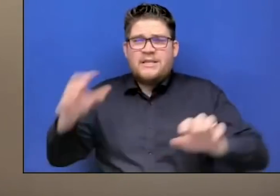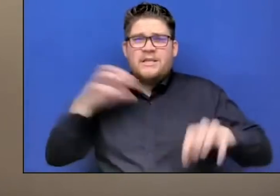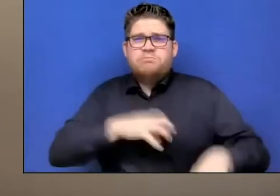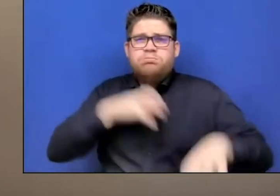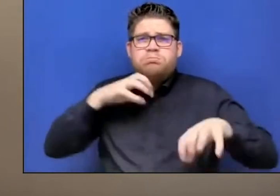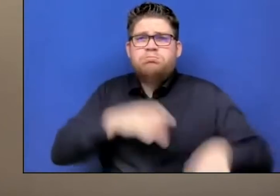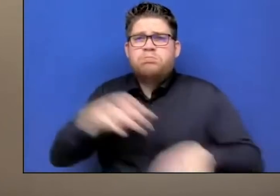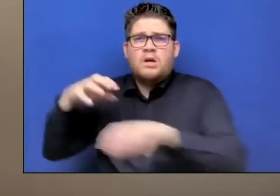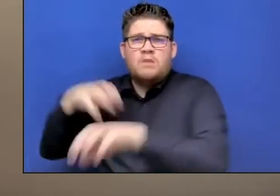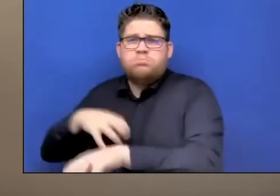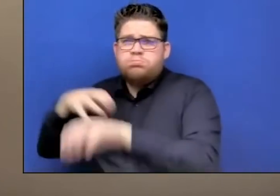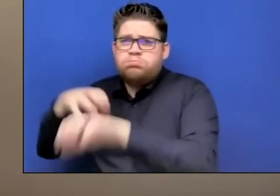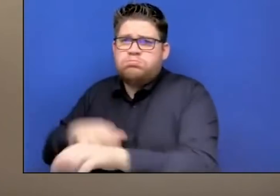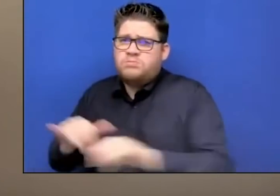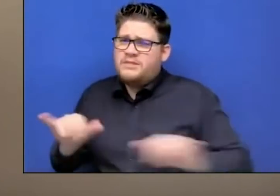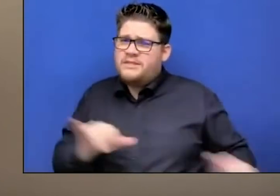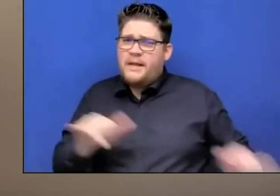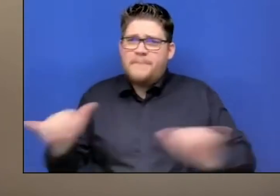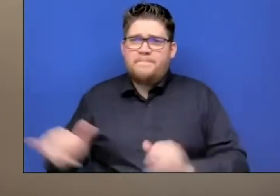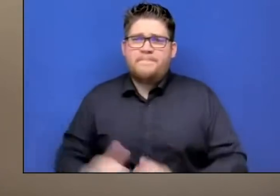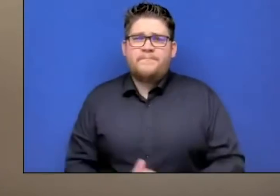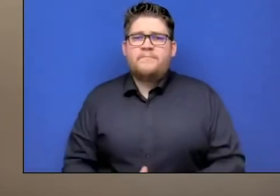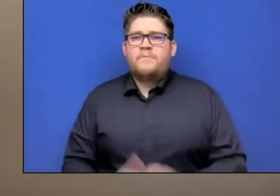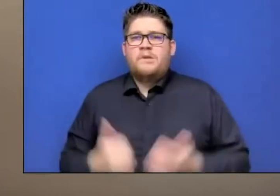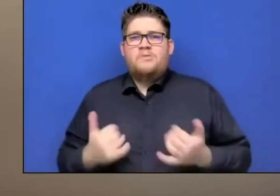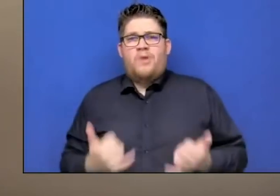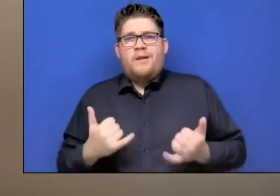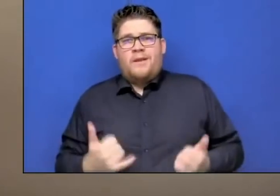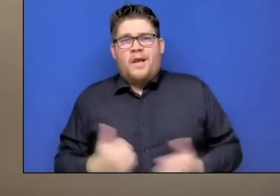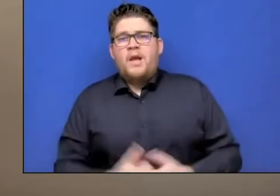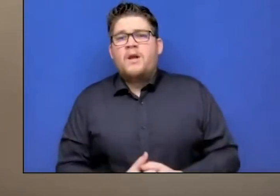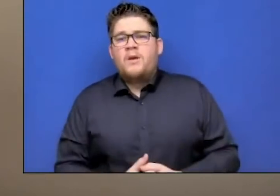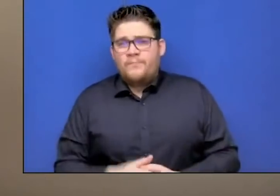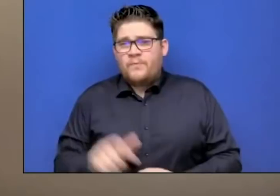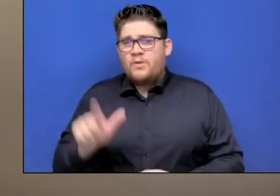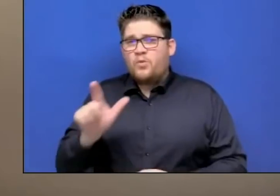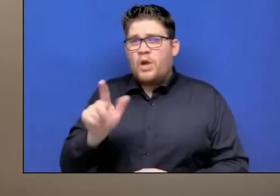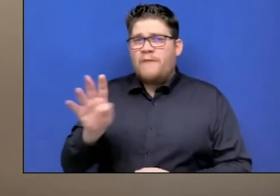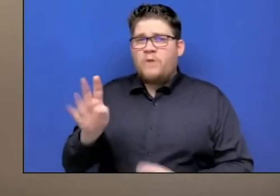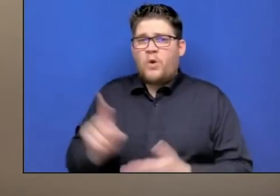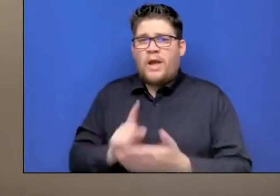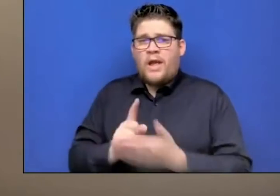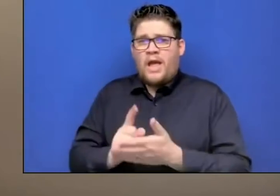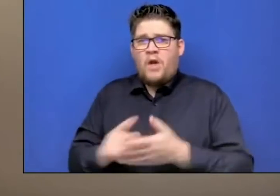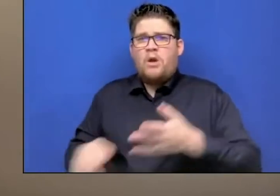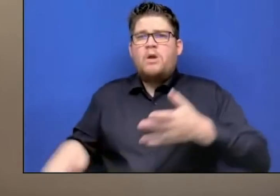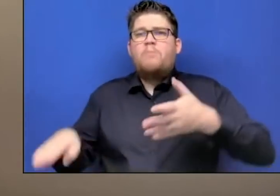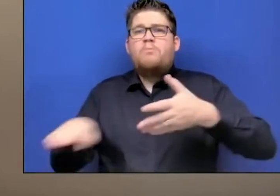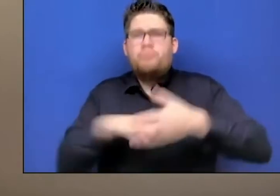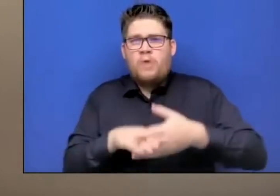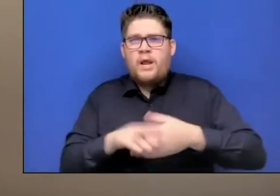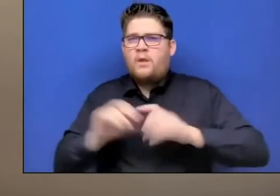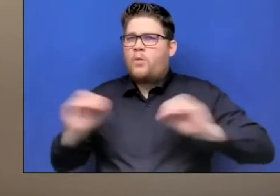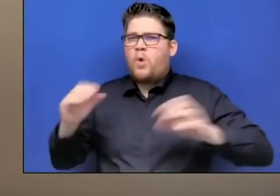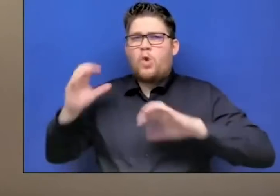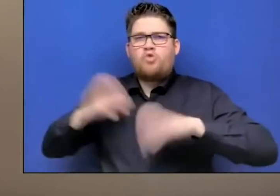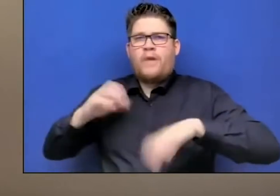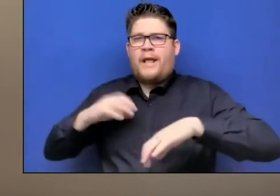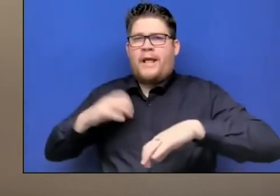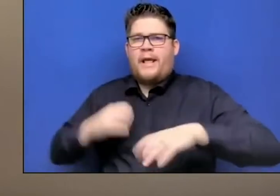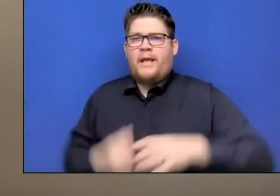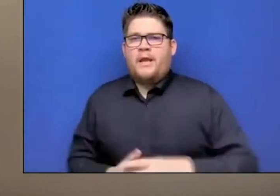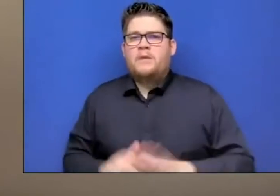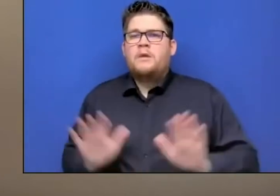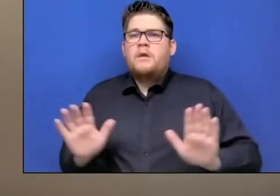Currently, we are on a 24-hour break. We have showers interluding for the day